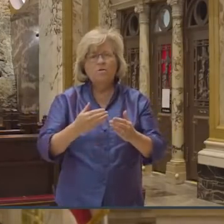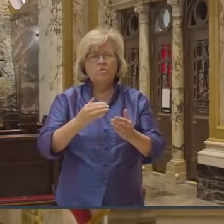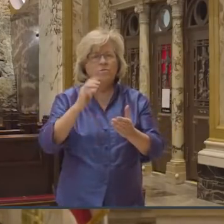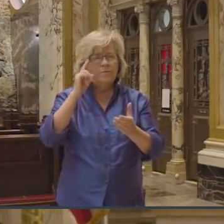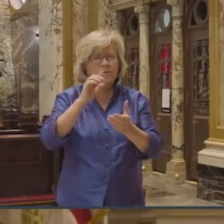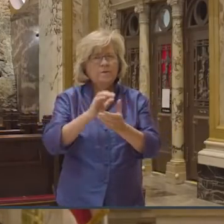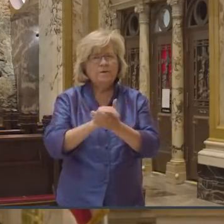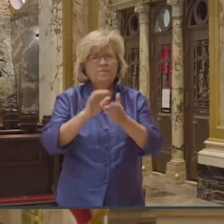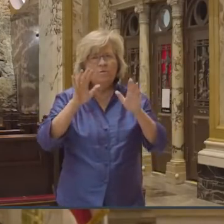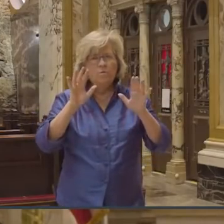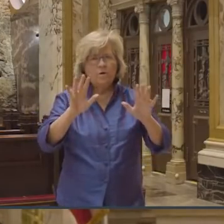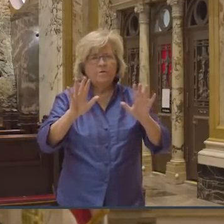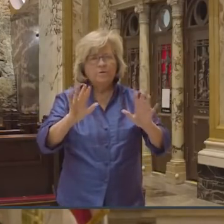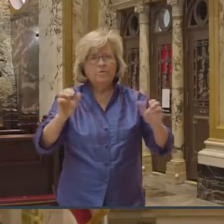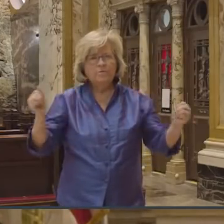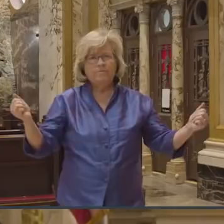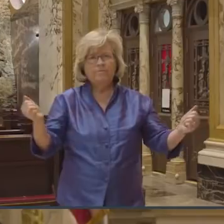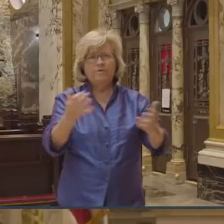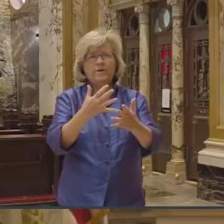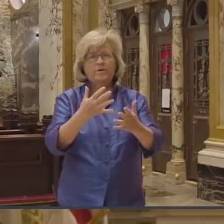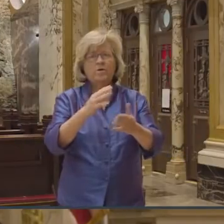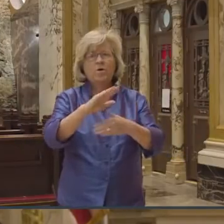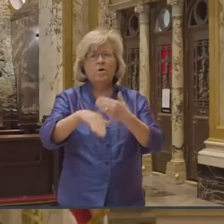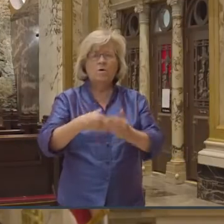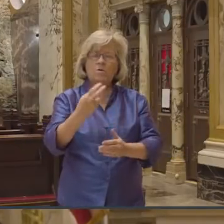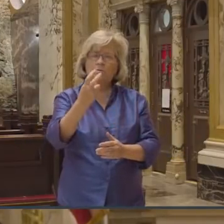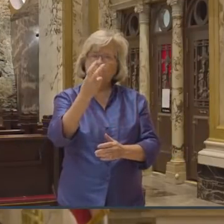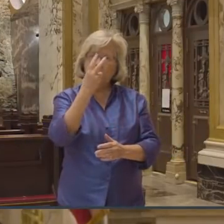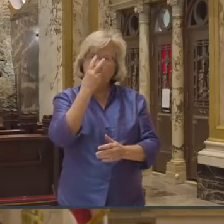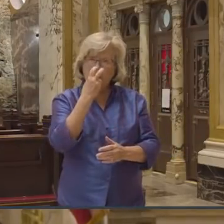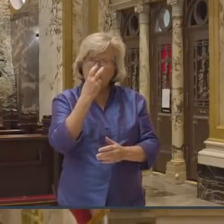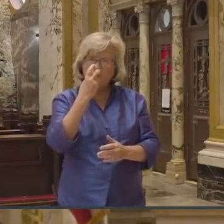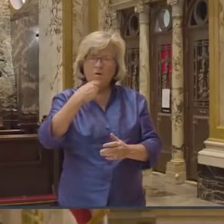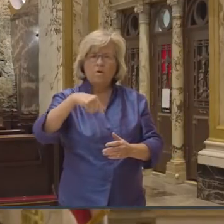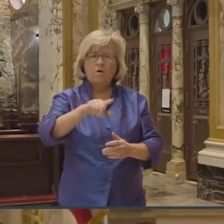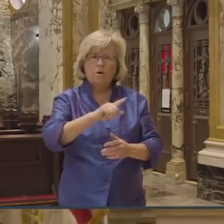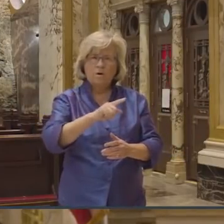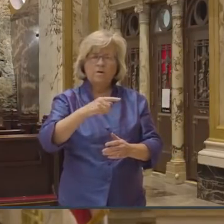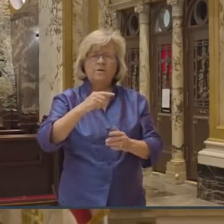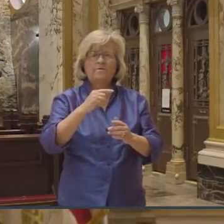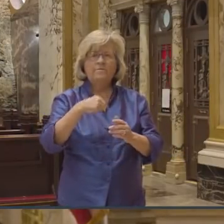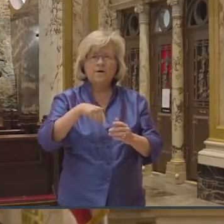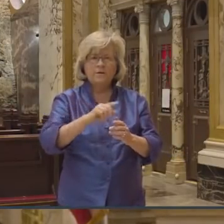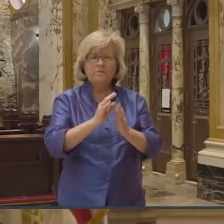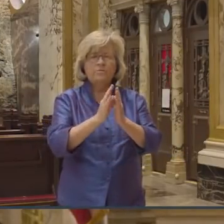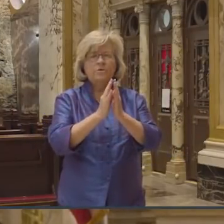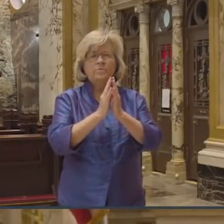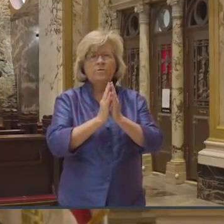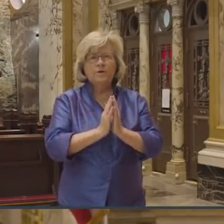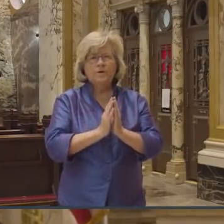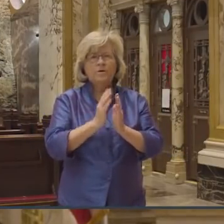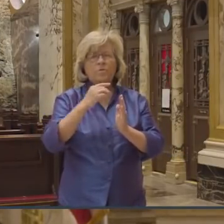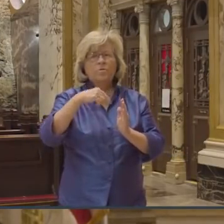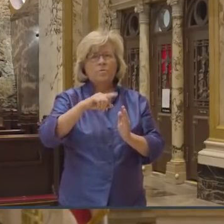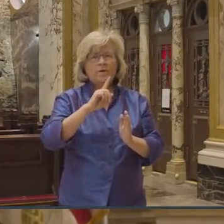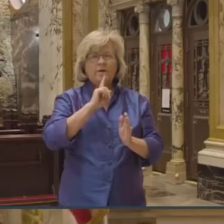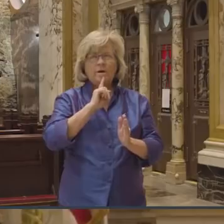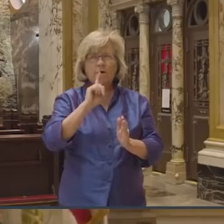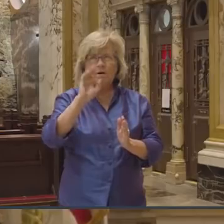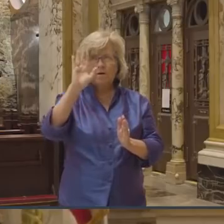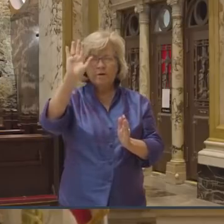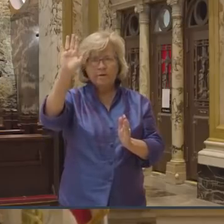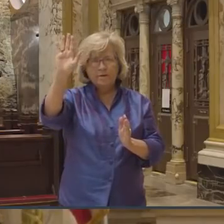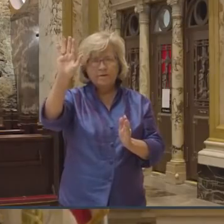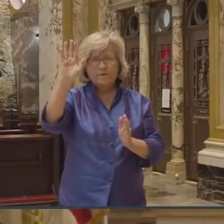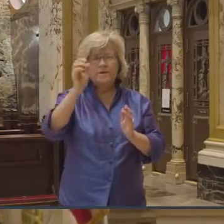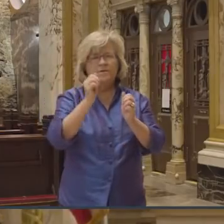all who fear, and all who doubt. All of us who pray, we are his, and he is with